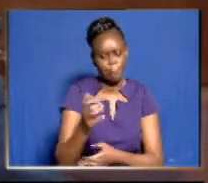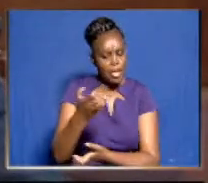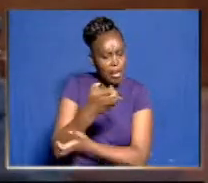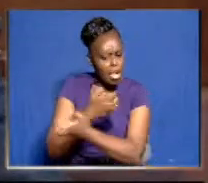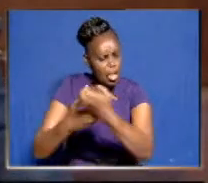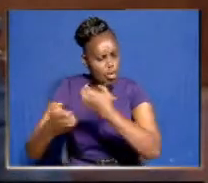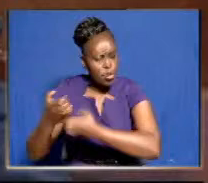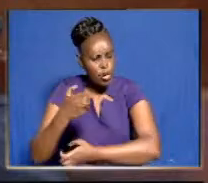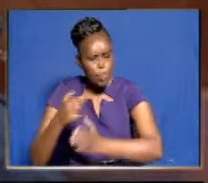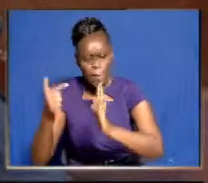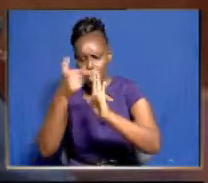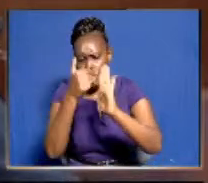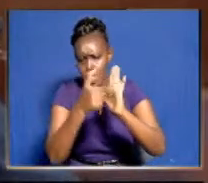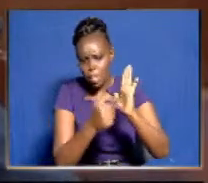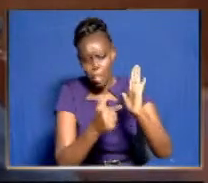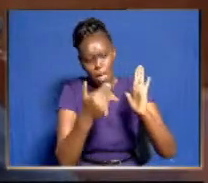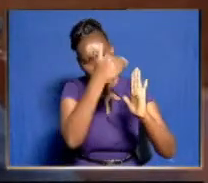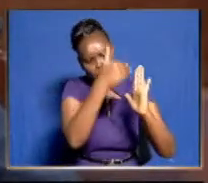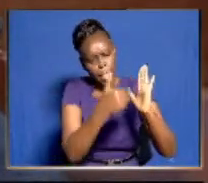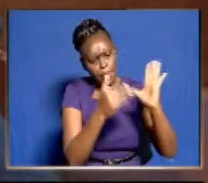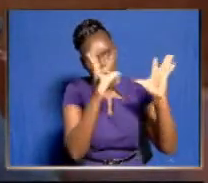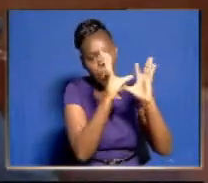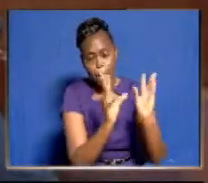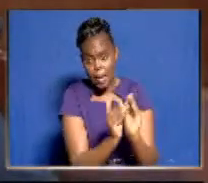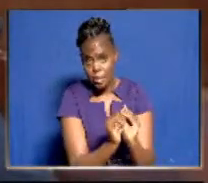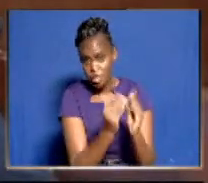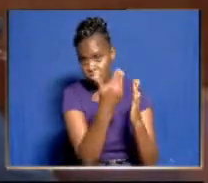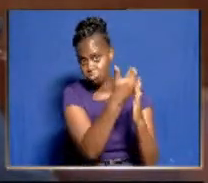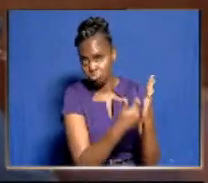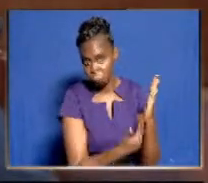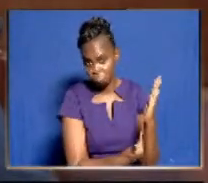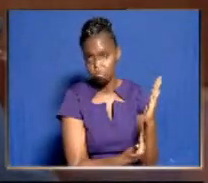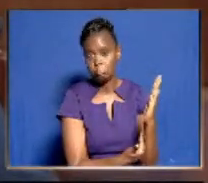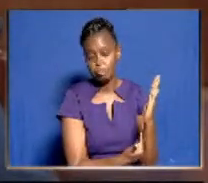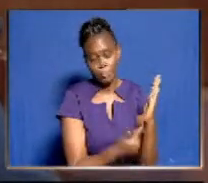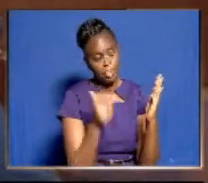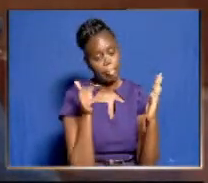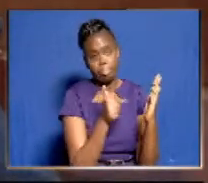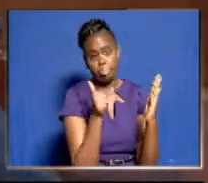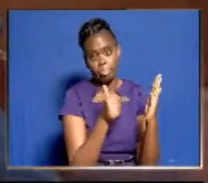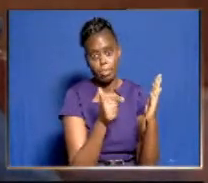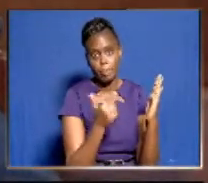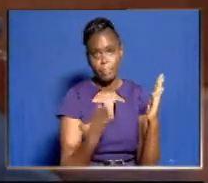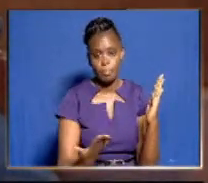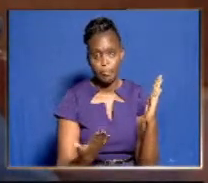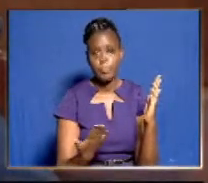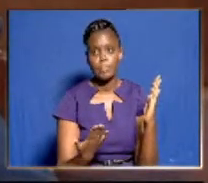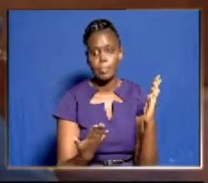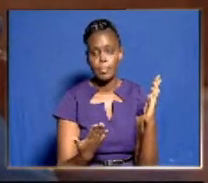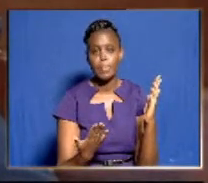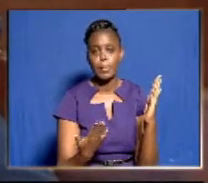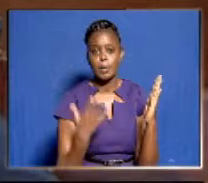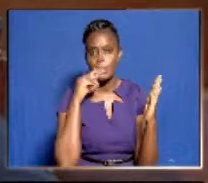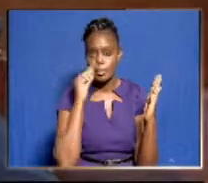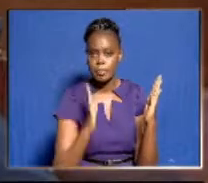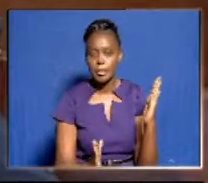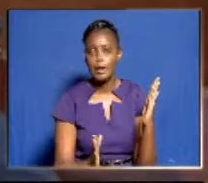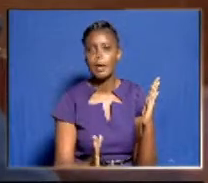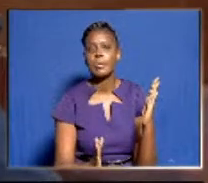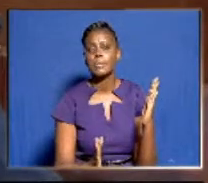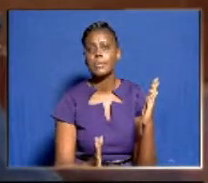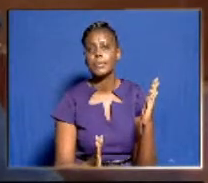fundamentals informing this budget, generally, they are quite strong. Order. And Honorable Speaker,